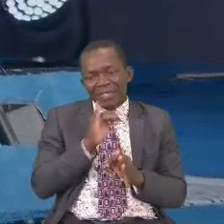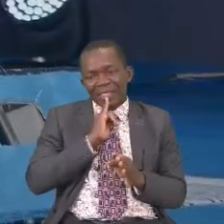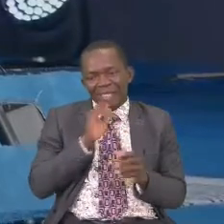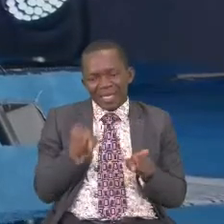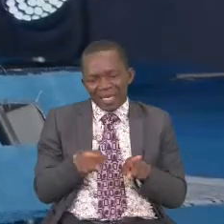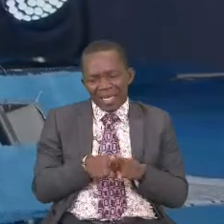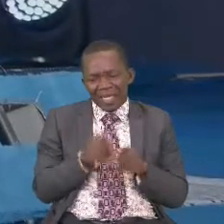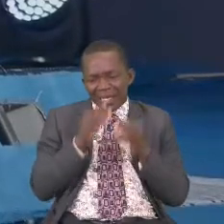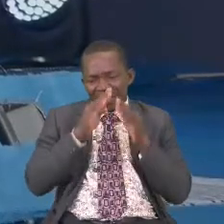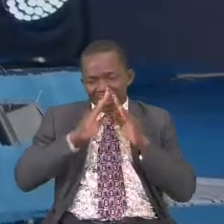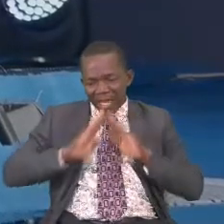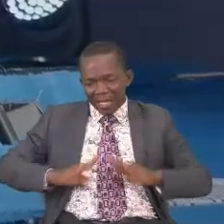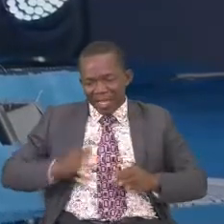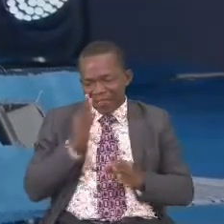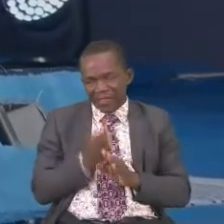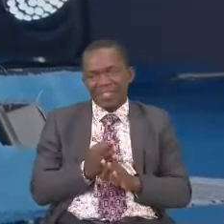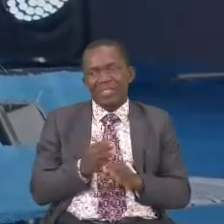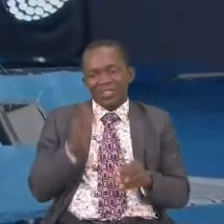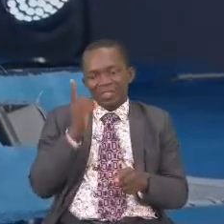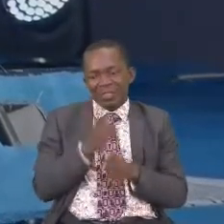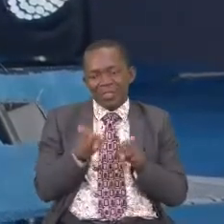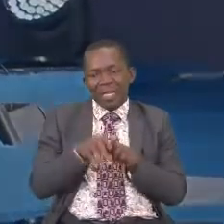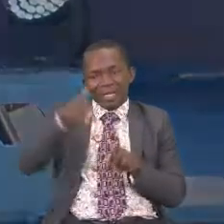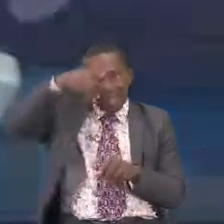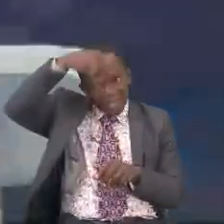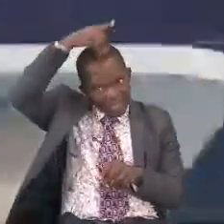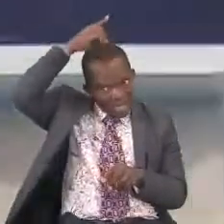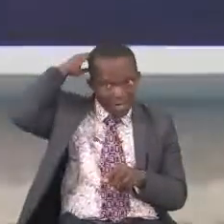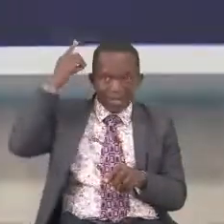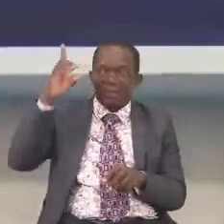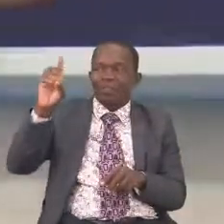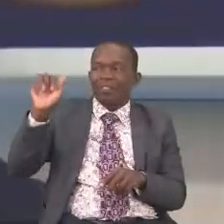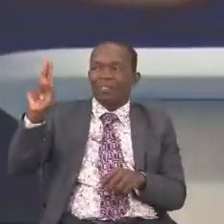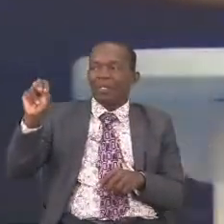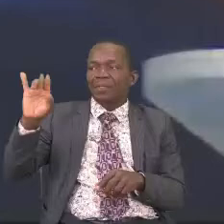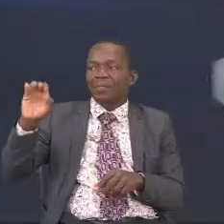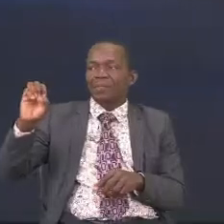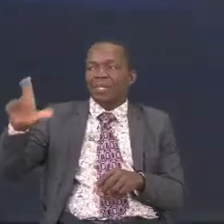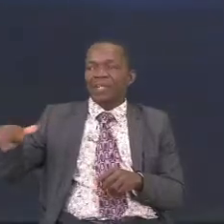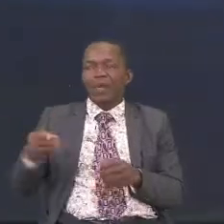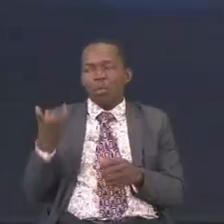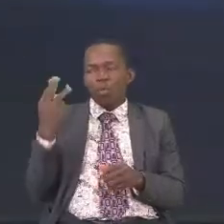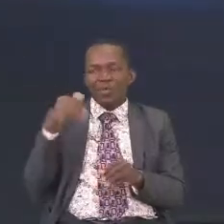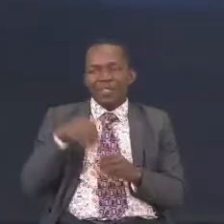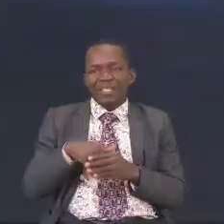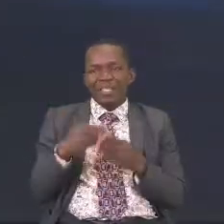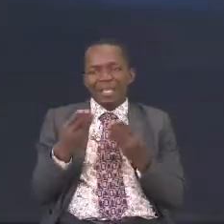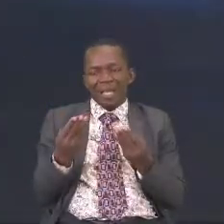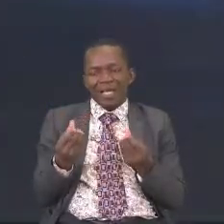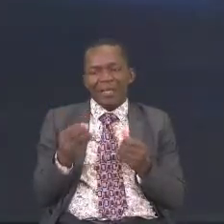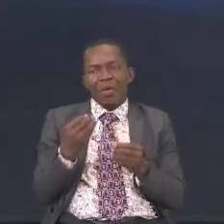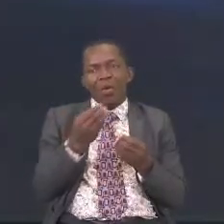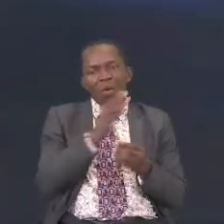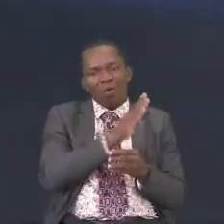lion's den, and he didn't say, "Lions, I bind you, I command you, you will not bite me," and shouted. No, there